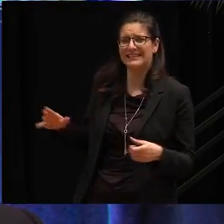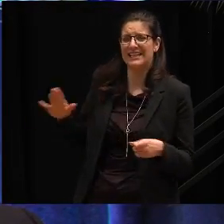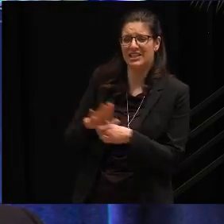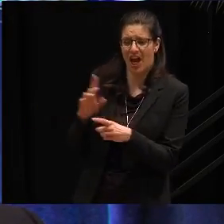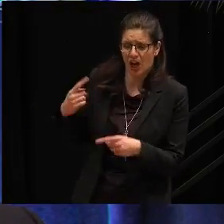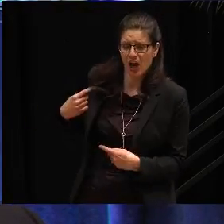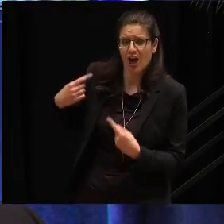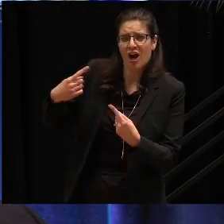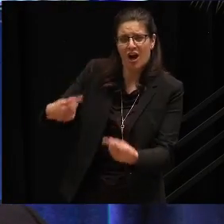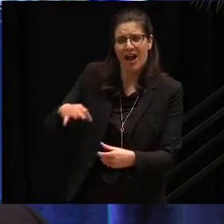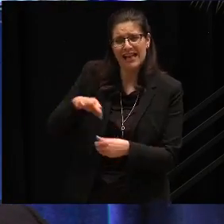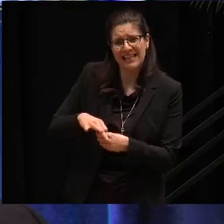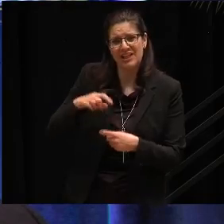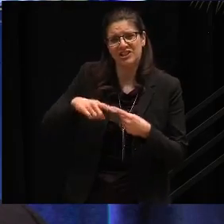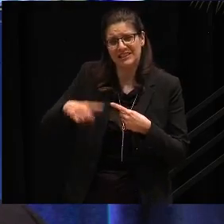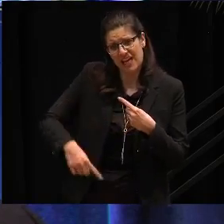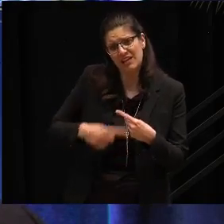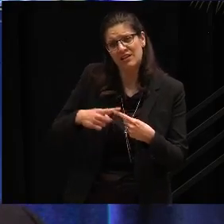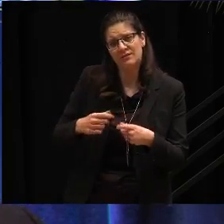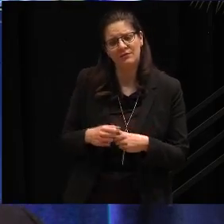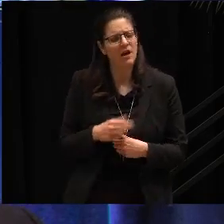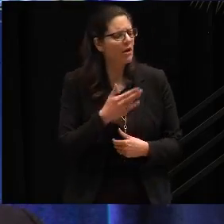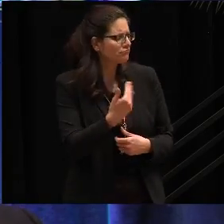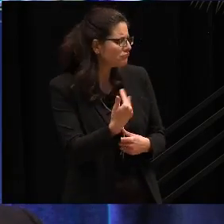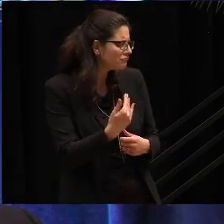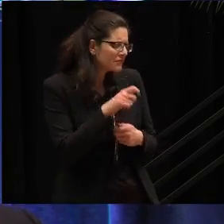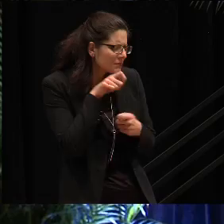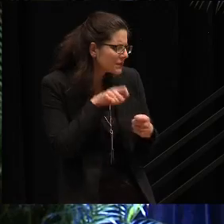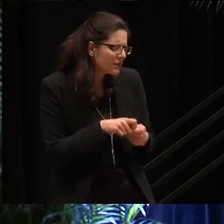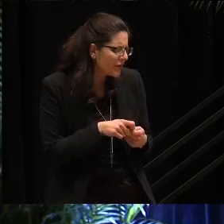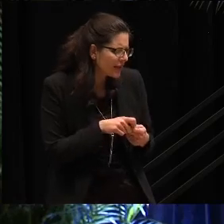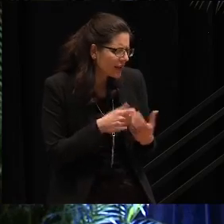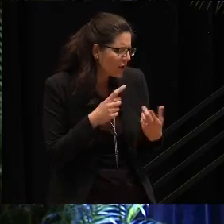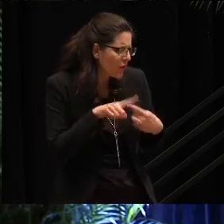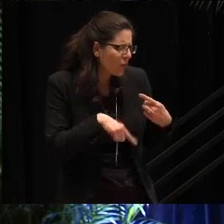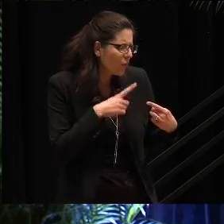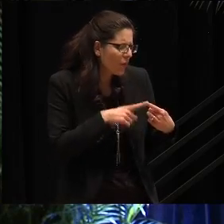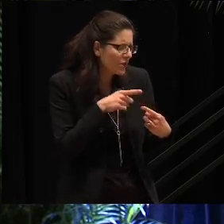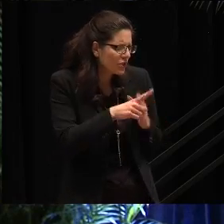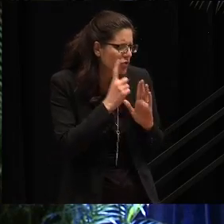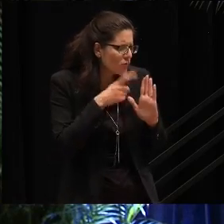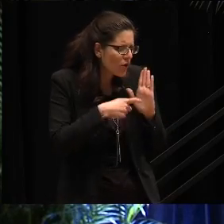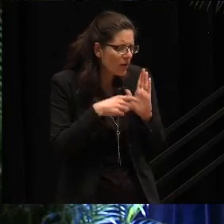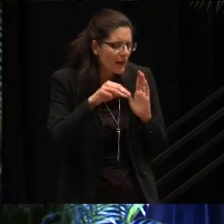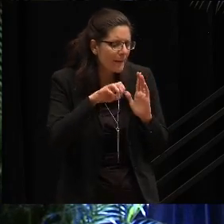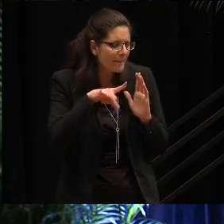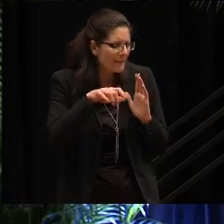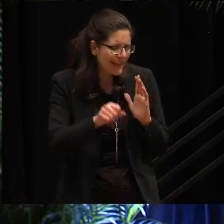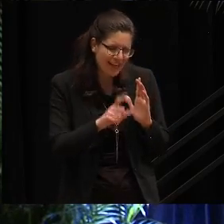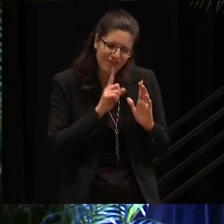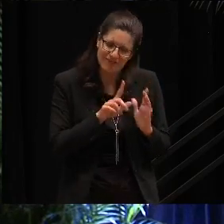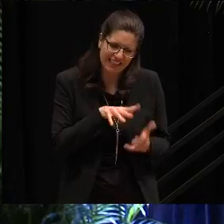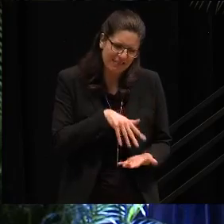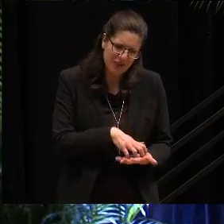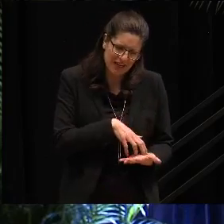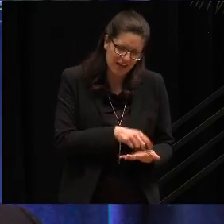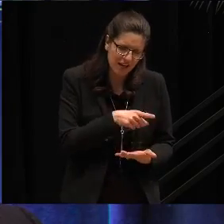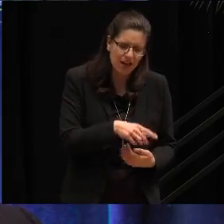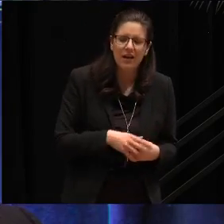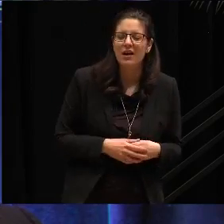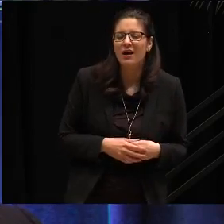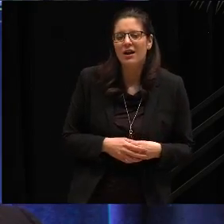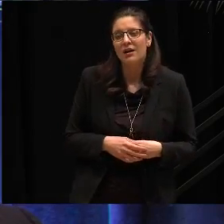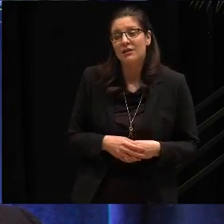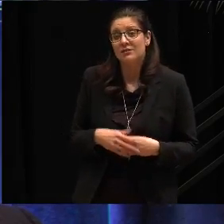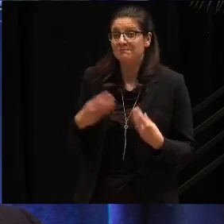entire election cycle. Well, be specific. Where in particular do you see the media falling down in your view? I